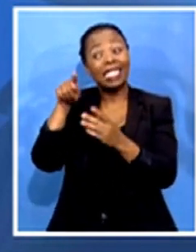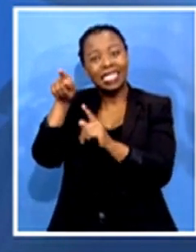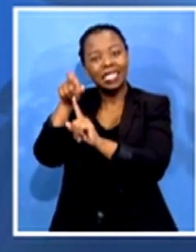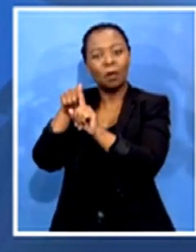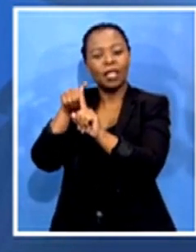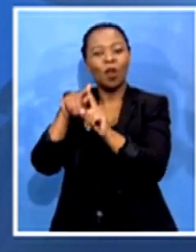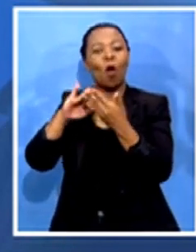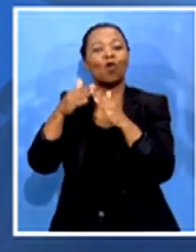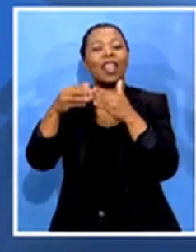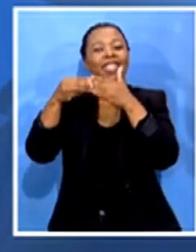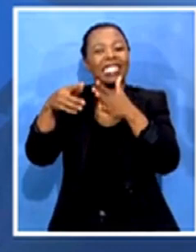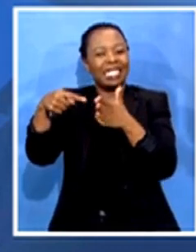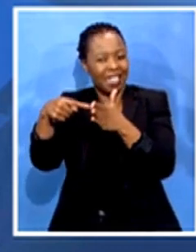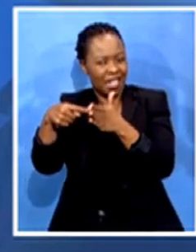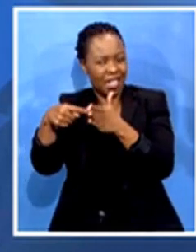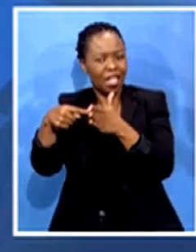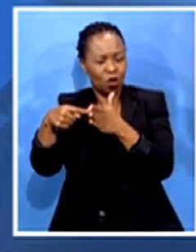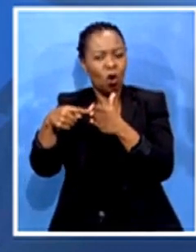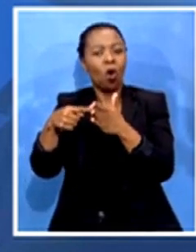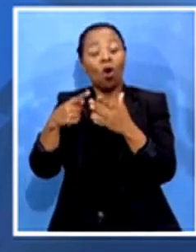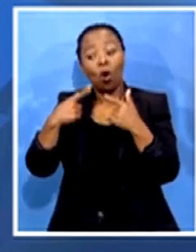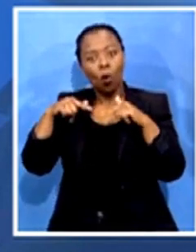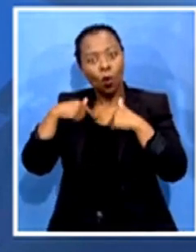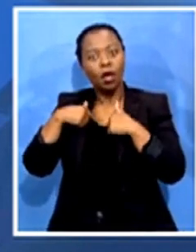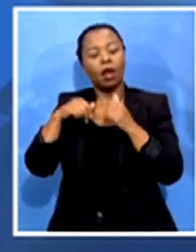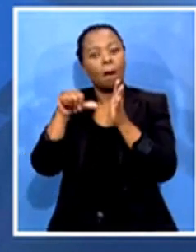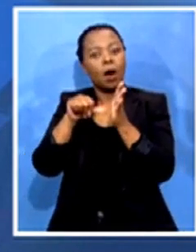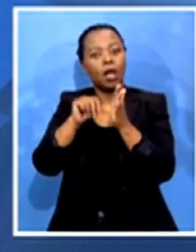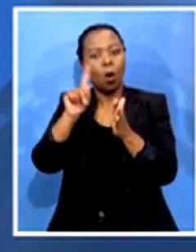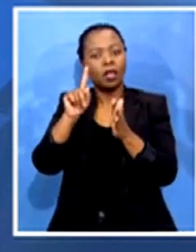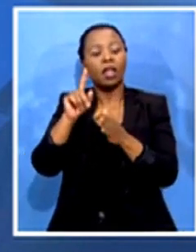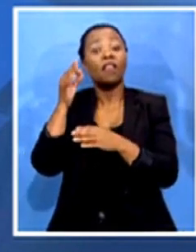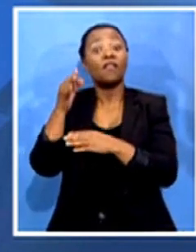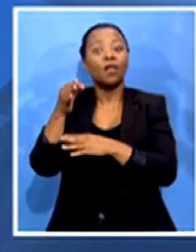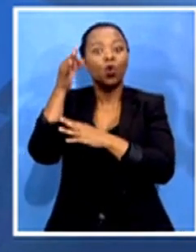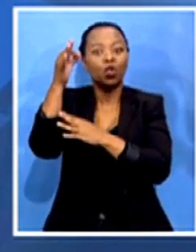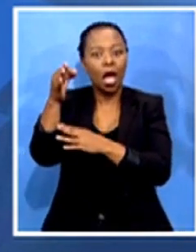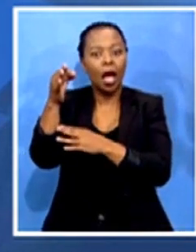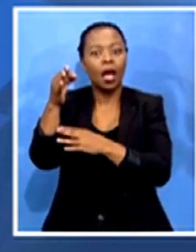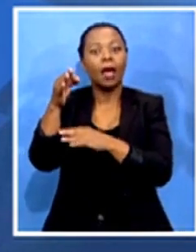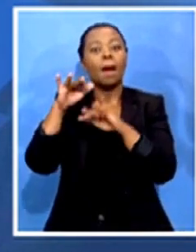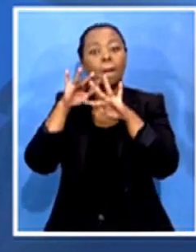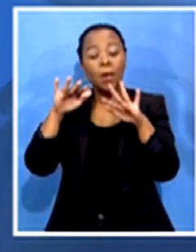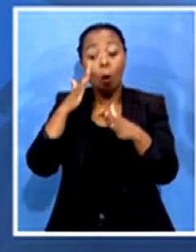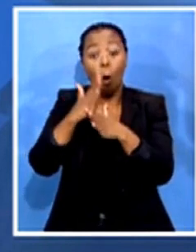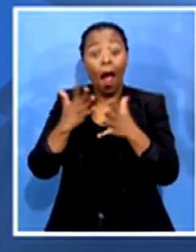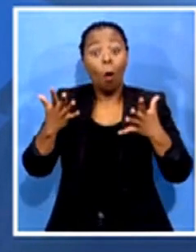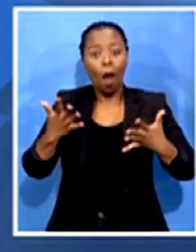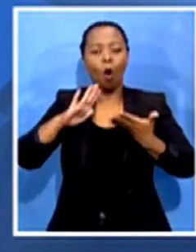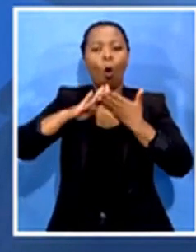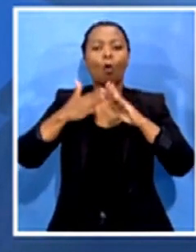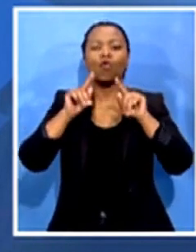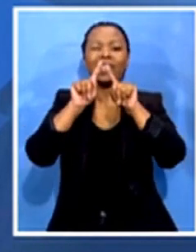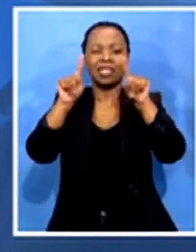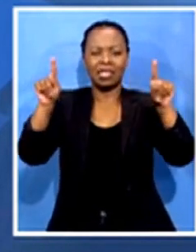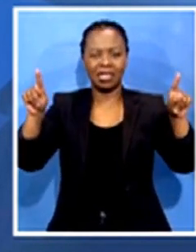for us to make sure that for the future, we have people that work in communities that actually can provide support